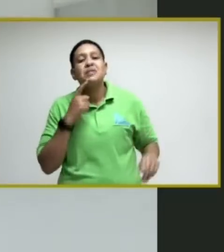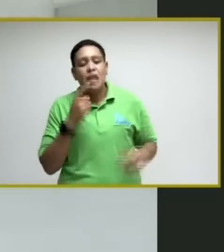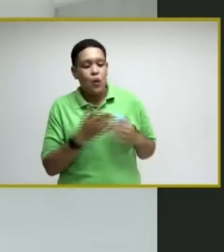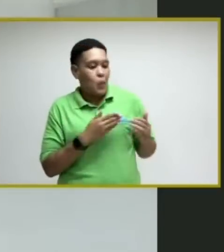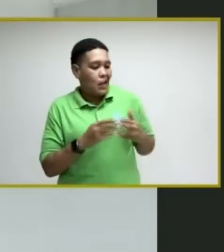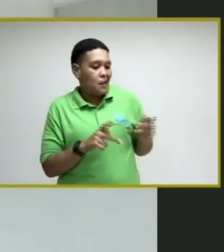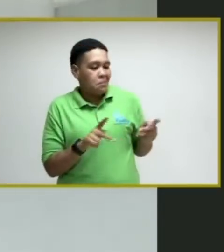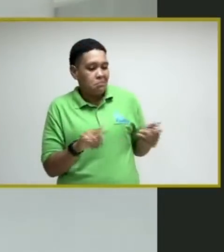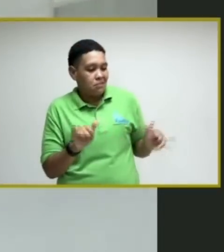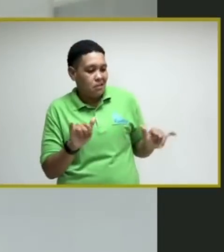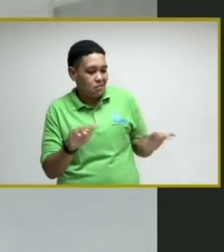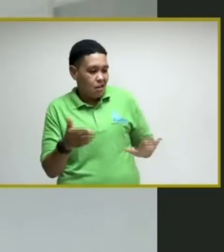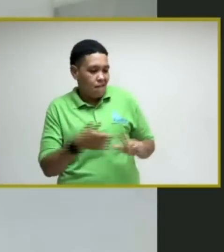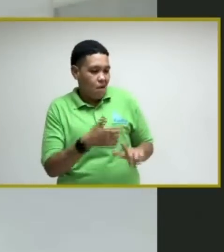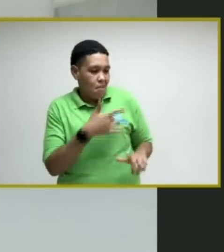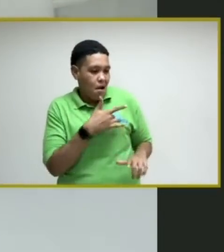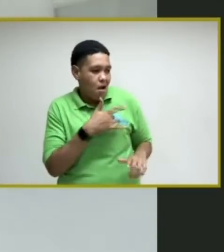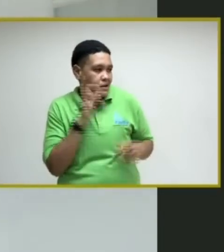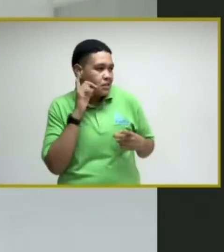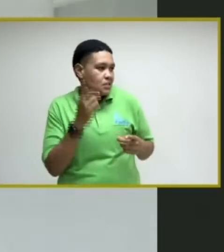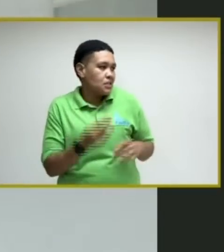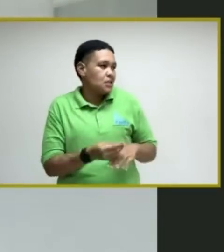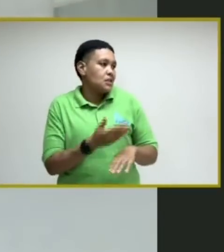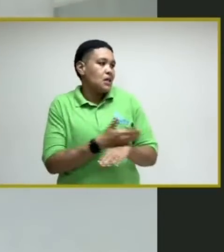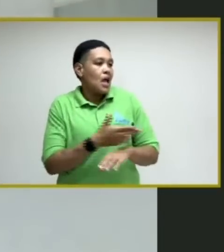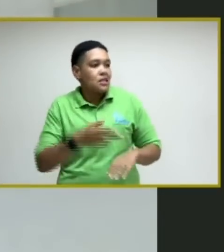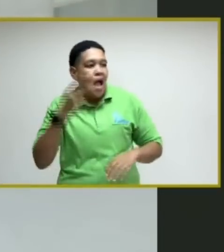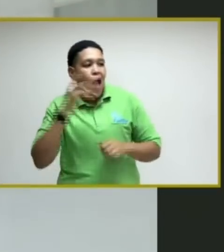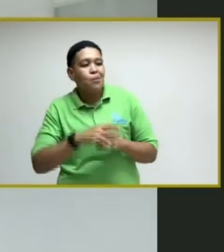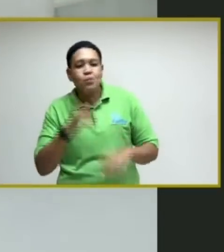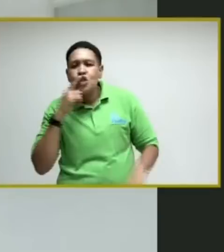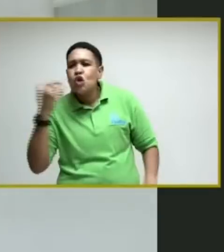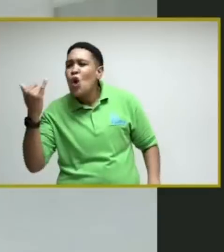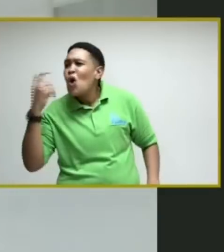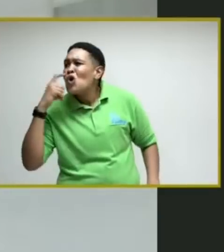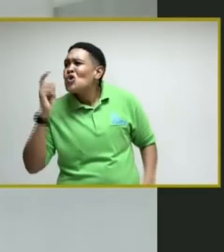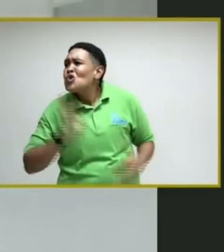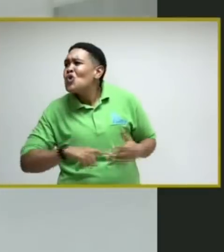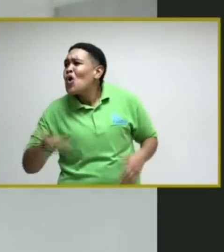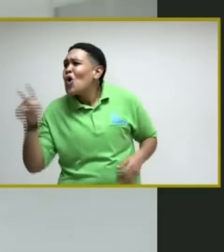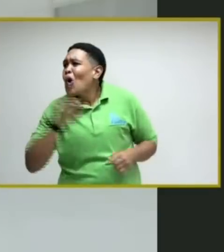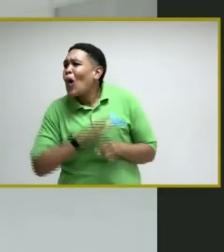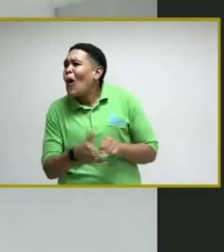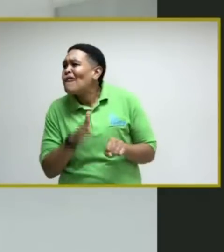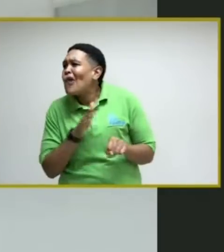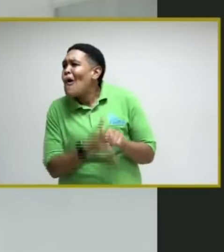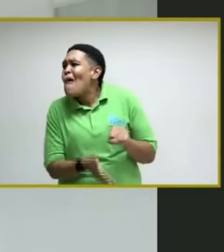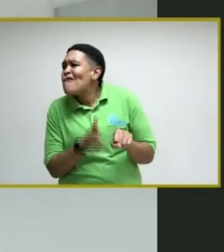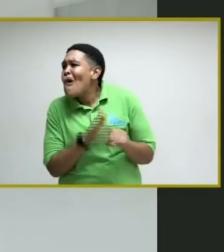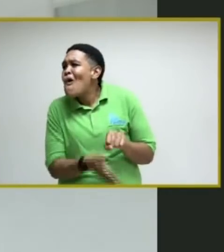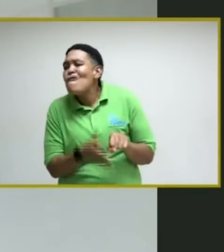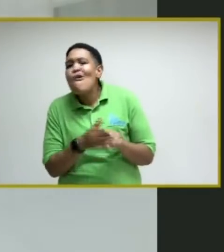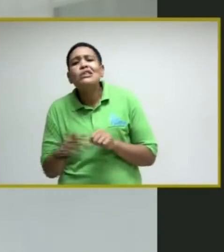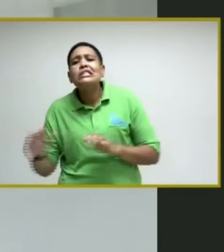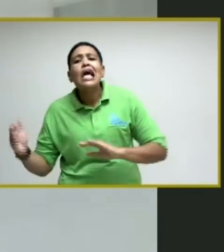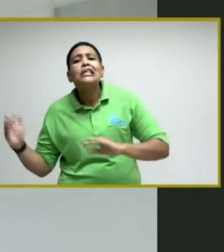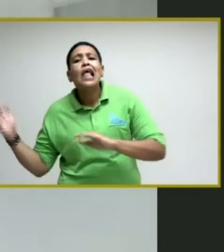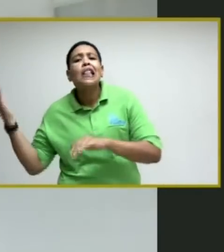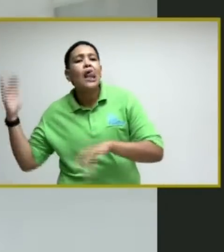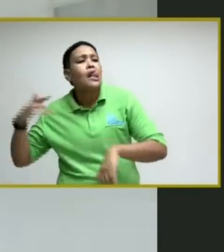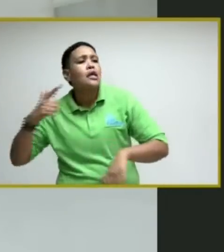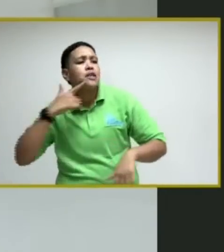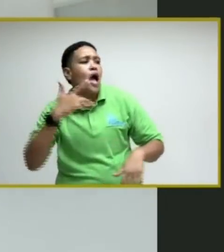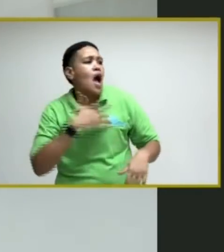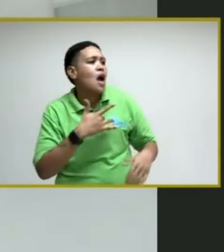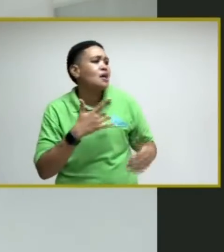from heart disease, cancer, high blood pressure, etc.? They feel that every death is now being labeled having